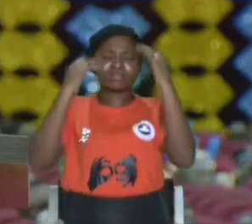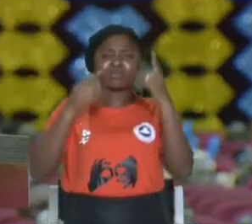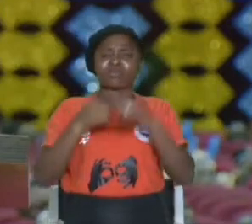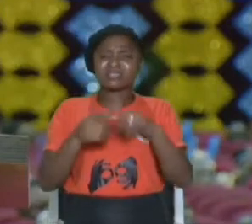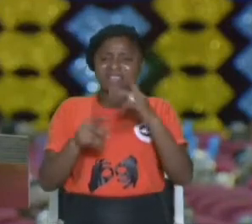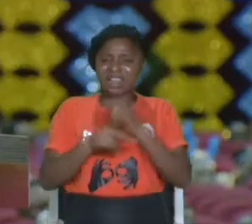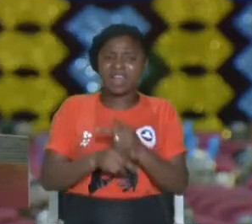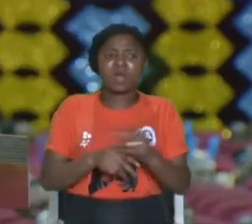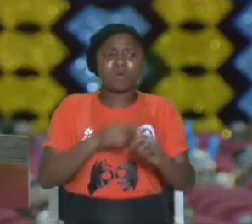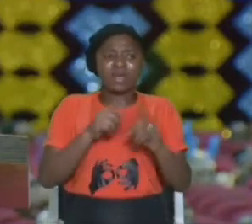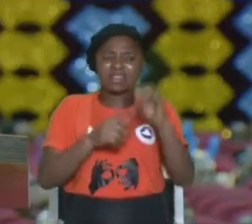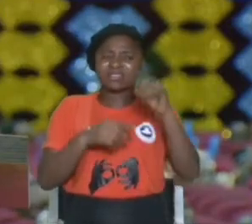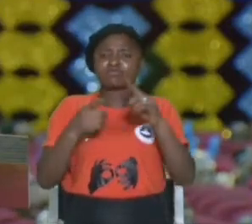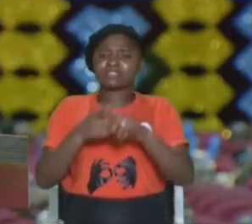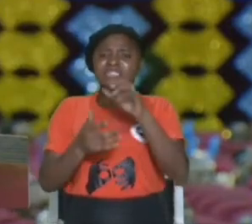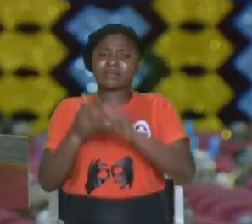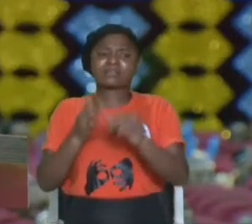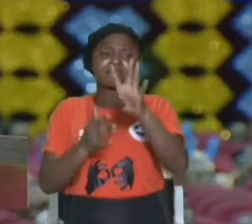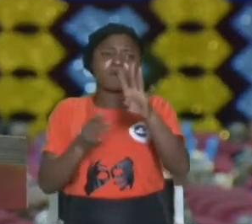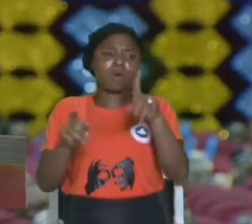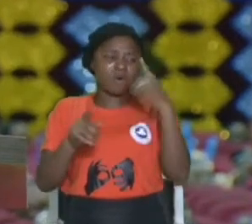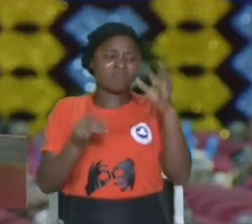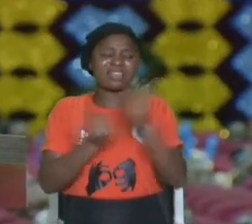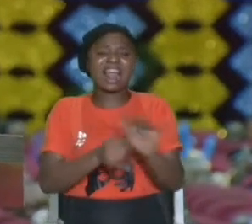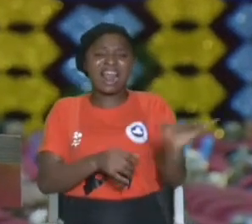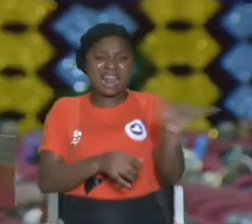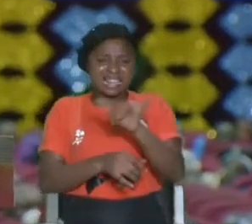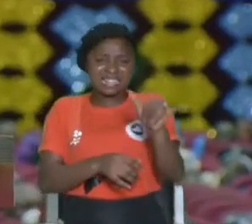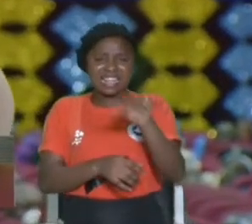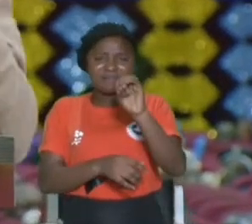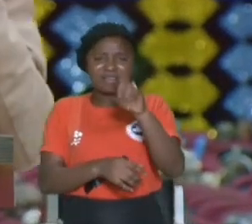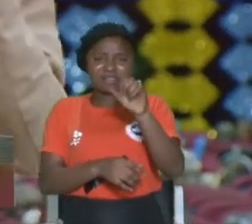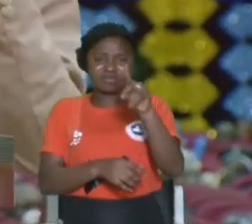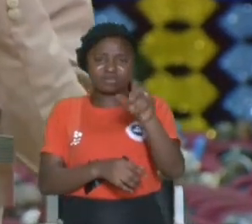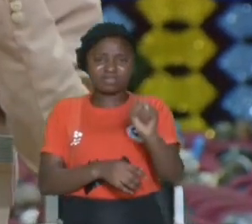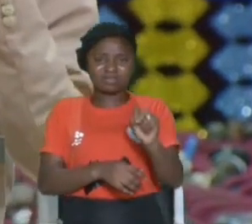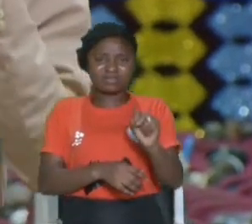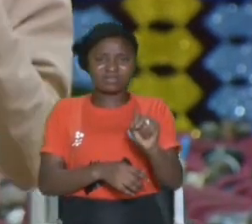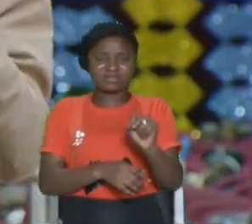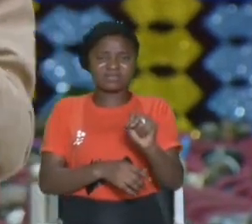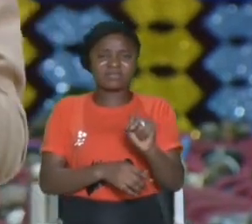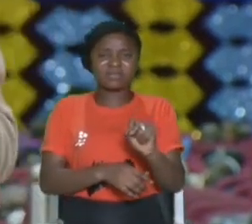got to chapter 4 of that same Exodus,